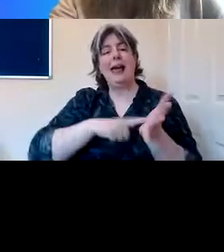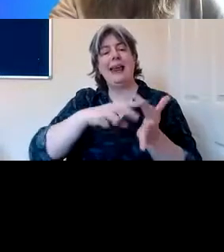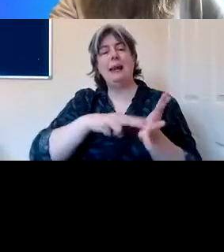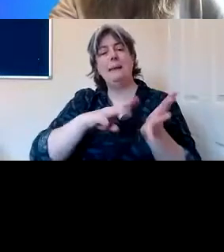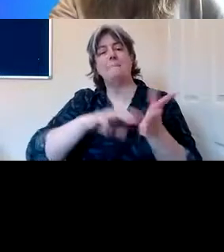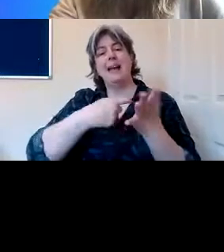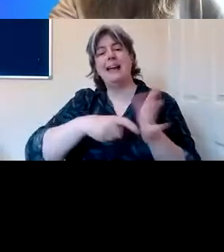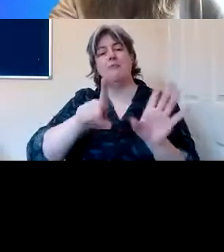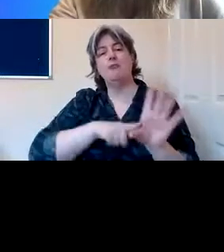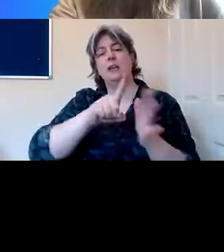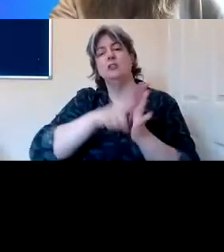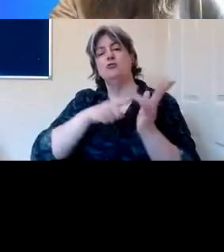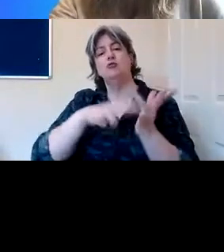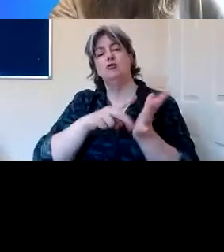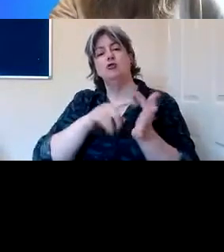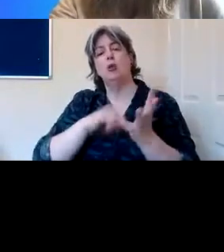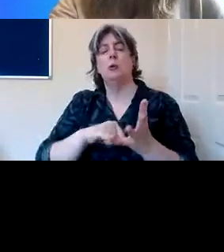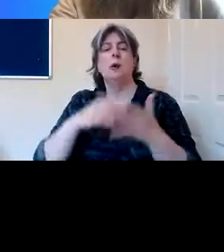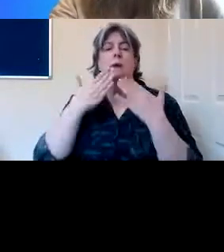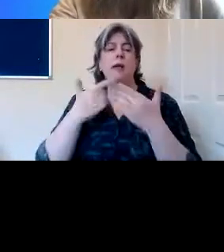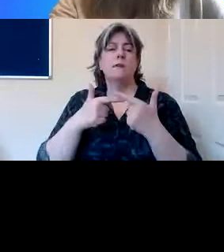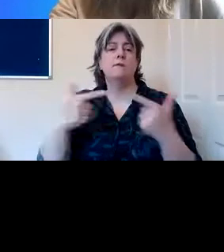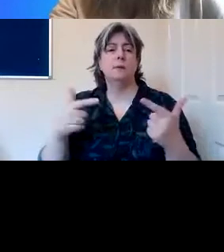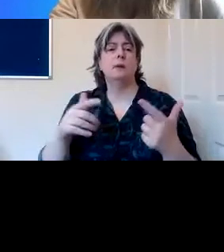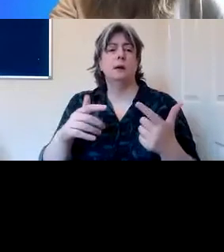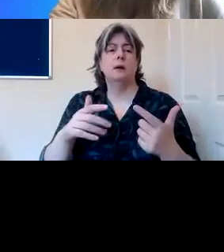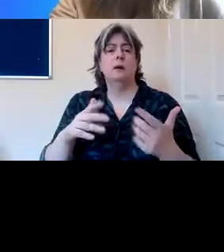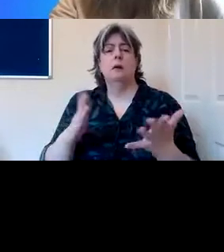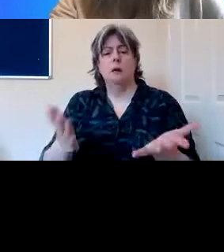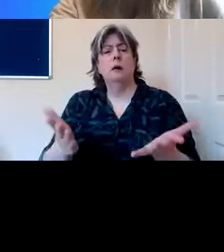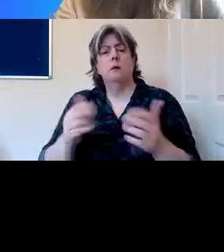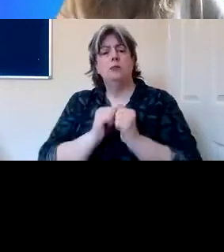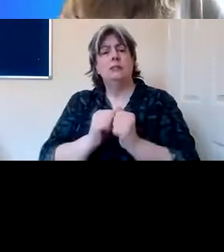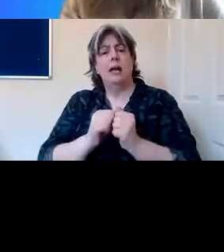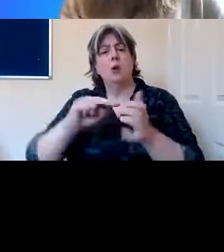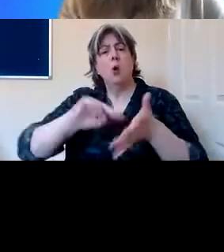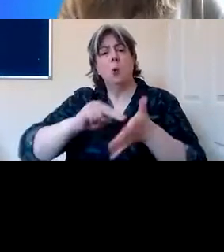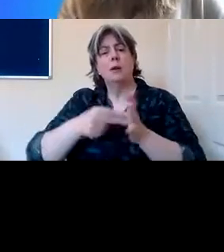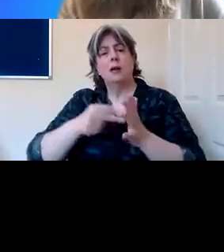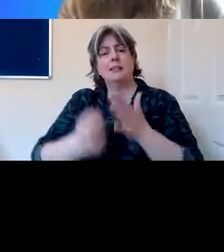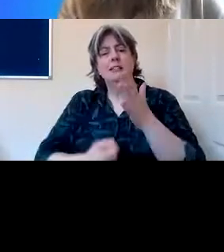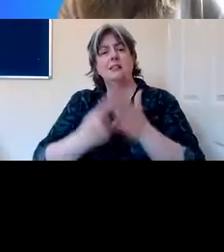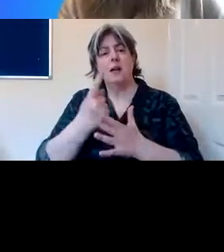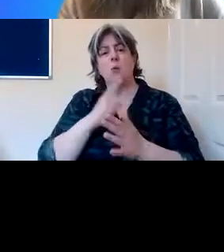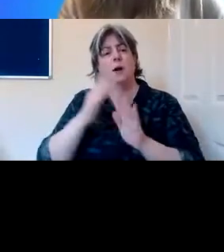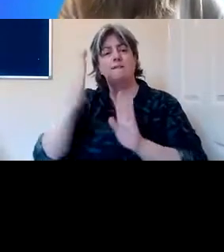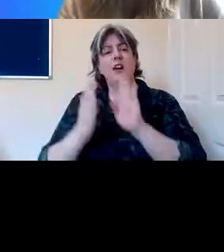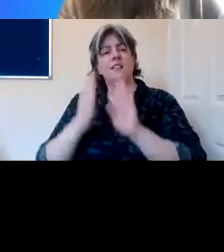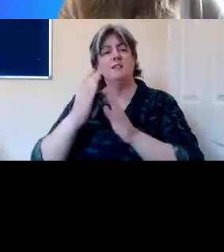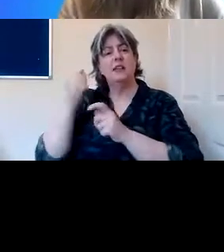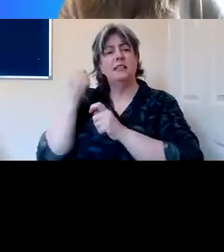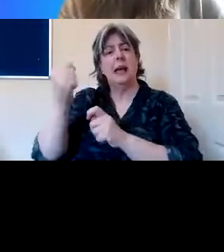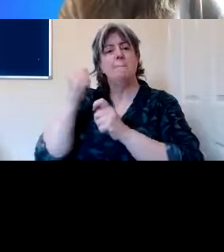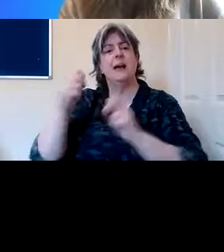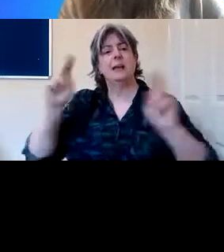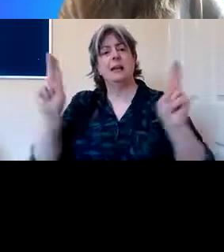for organising this event. This has been such a peculiar campaign, with face-to-face campaigning very limited, and these kind of virtual events